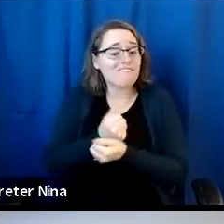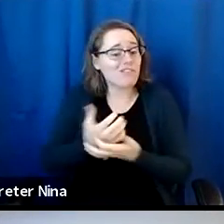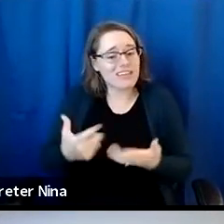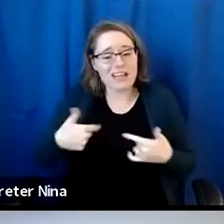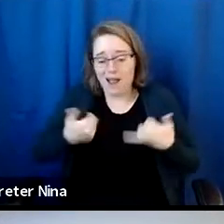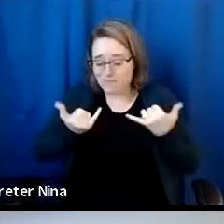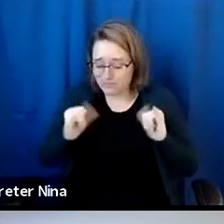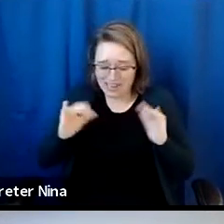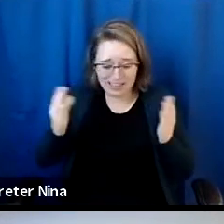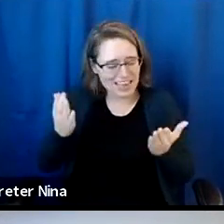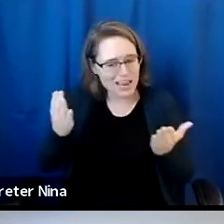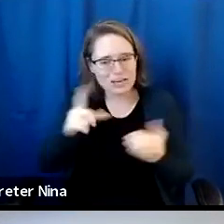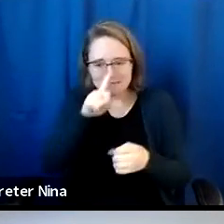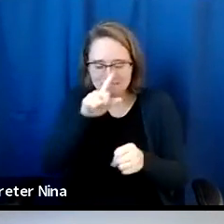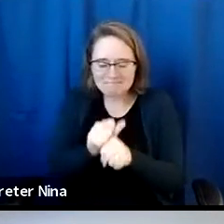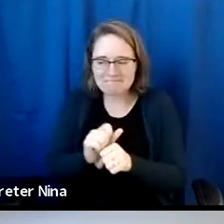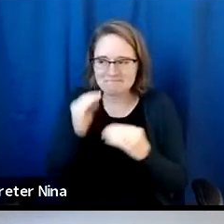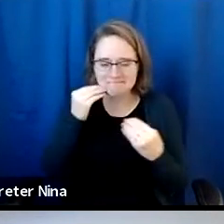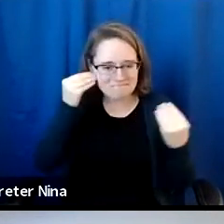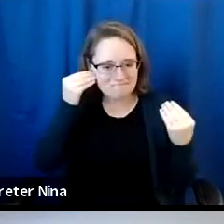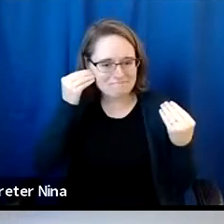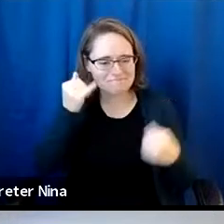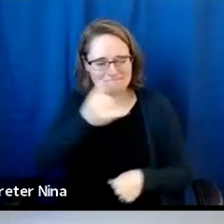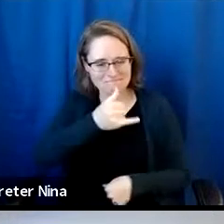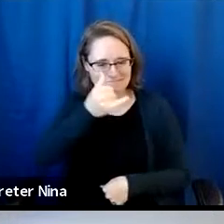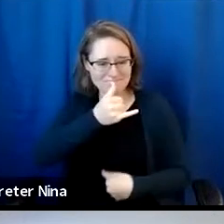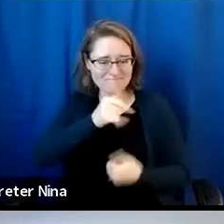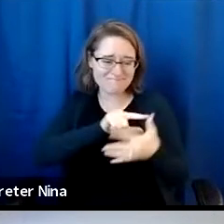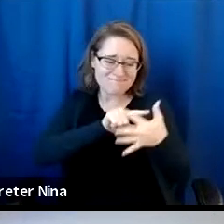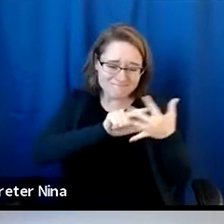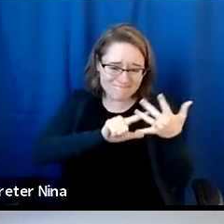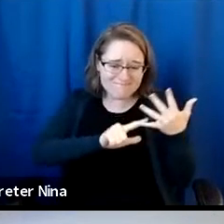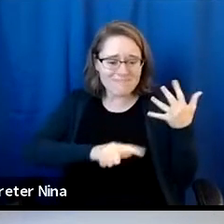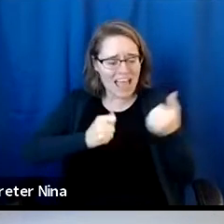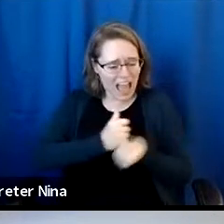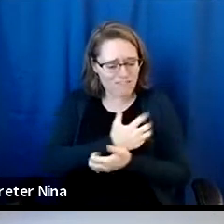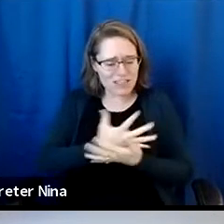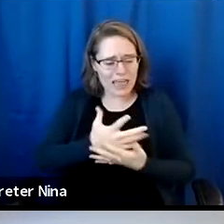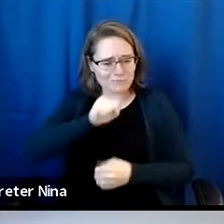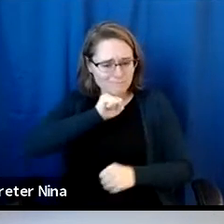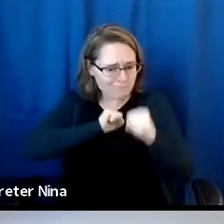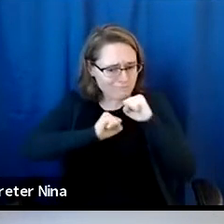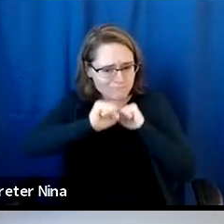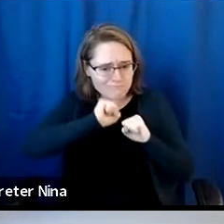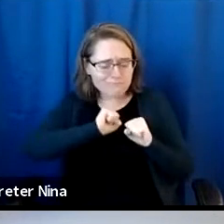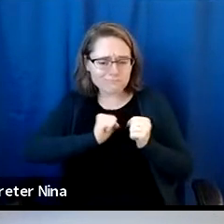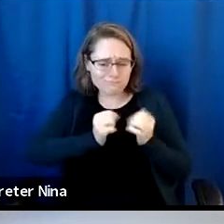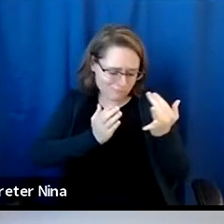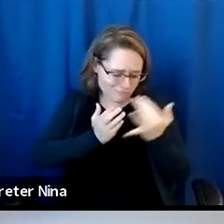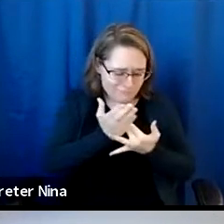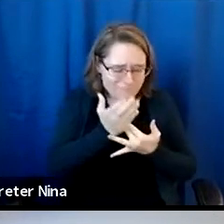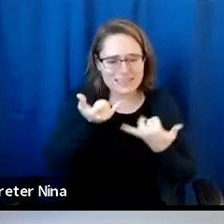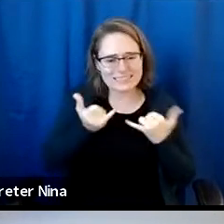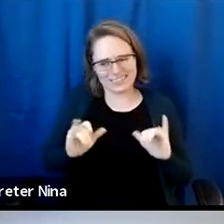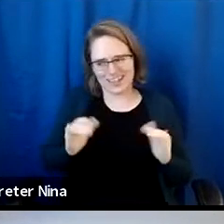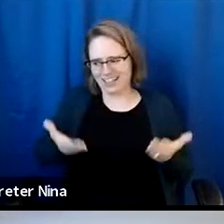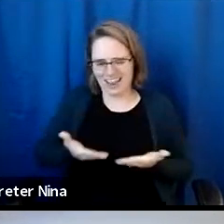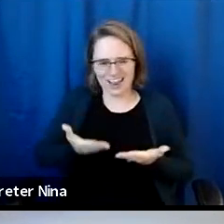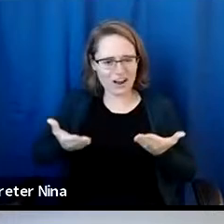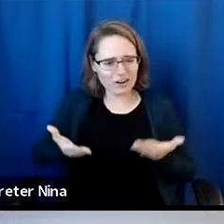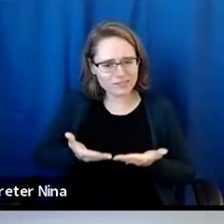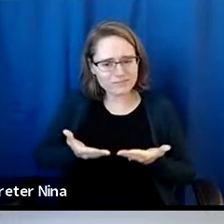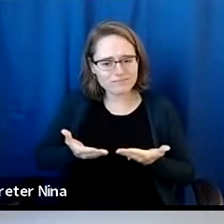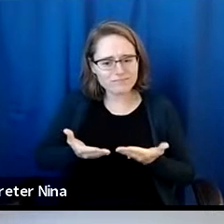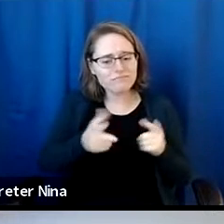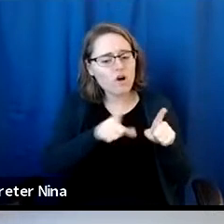And that literally makes me smile because in spite of all the things that you go through, you still are here. I think in